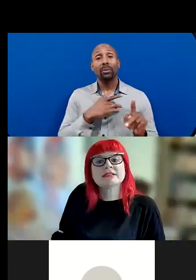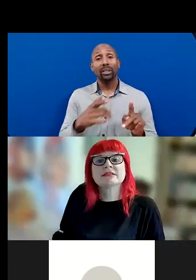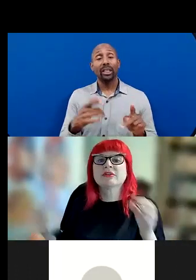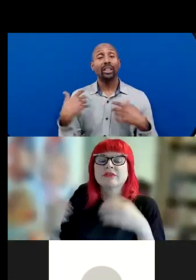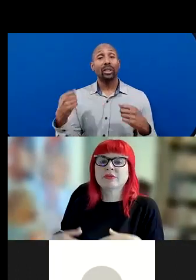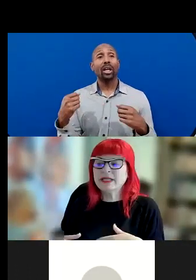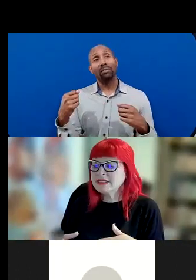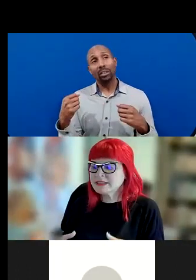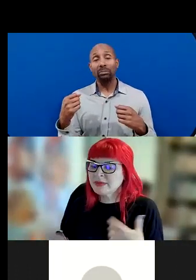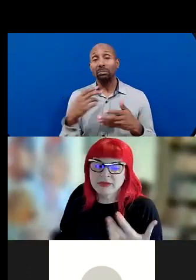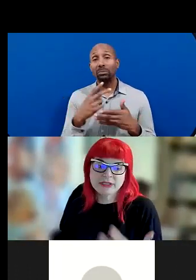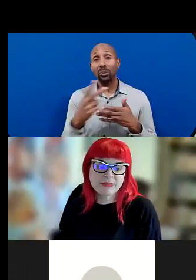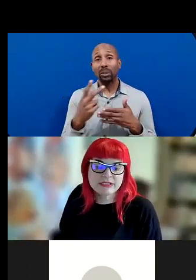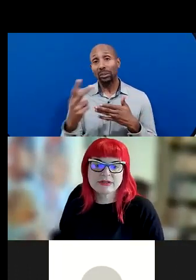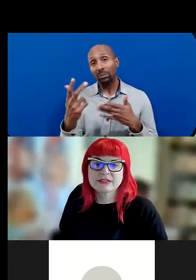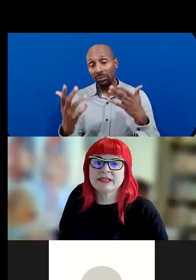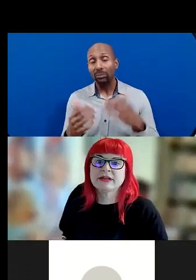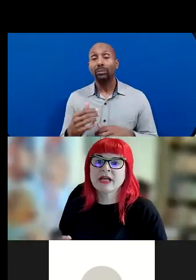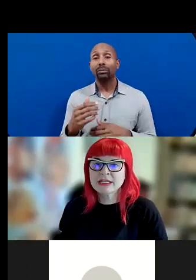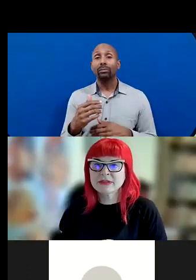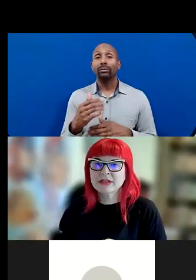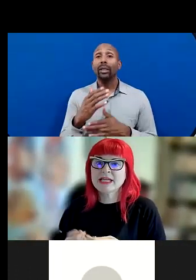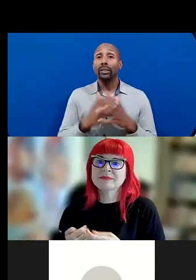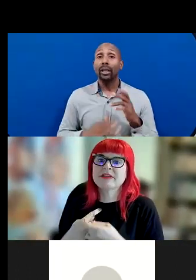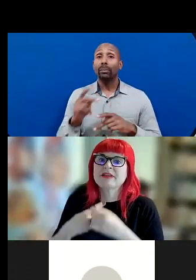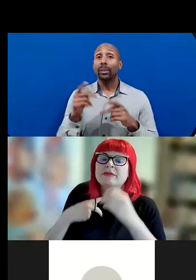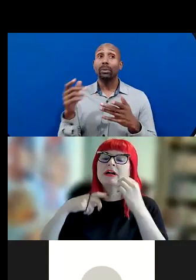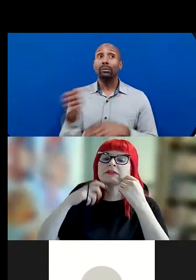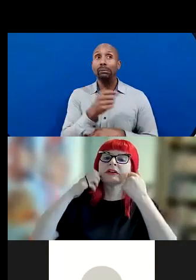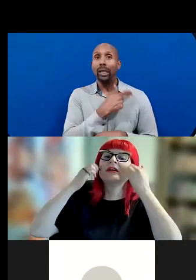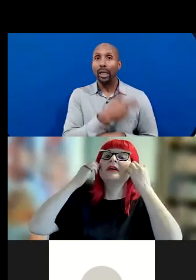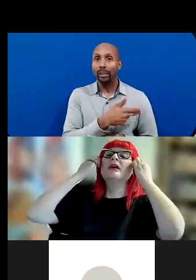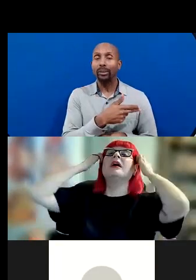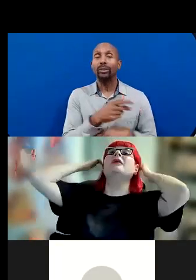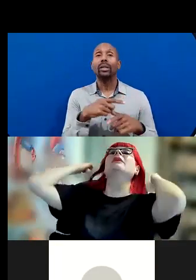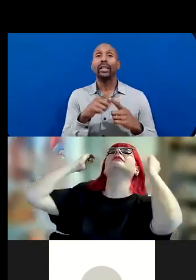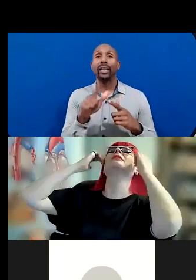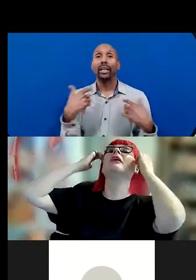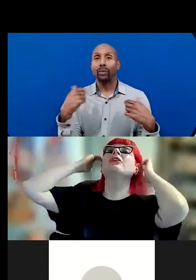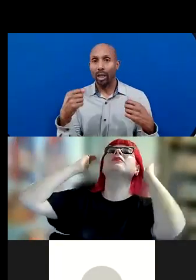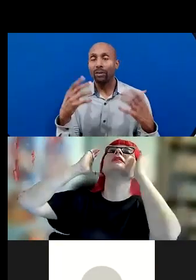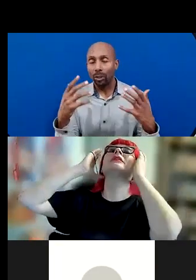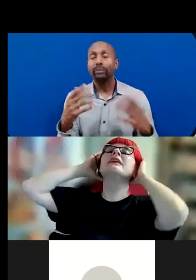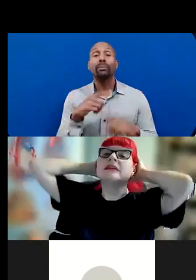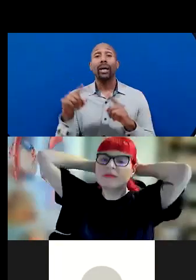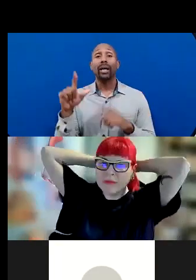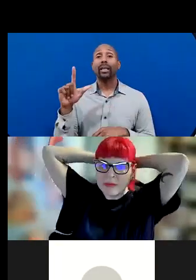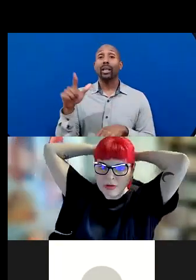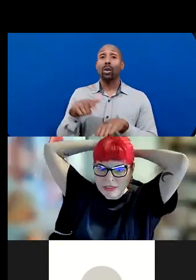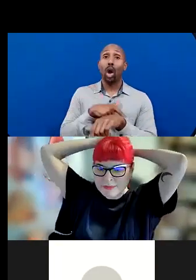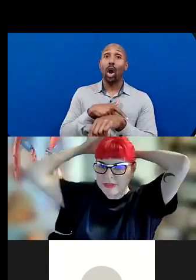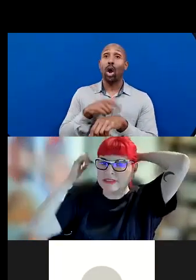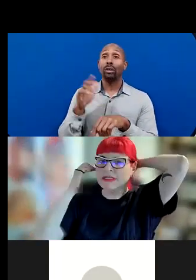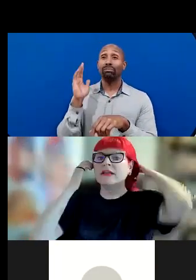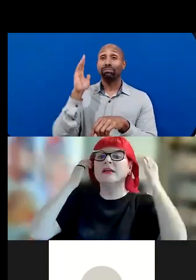weeks or a few weeks. Some people end up being seriously ill and hospitalized, but then they recover. And long COVID is when people